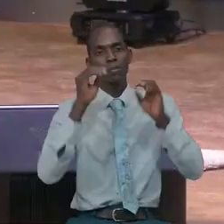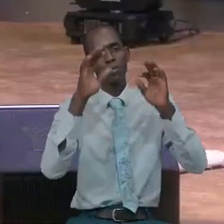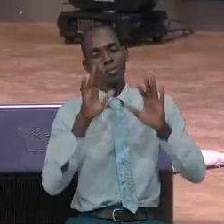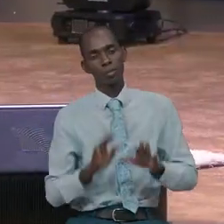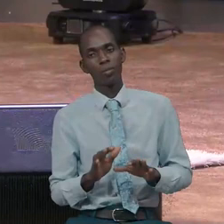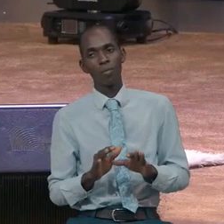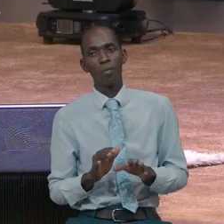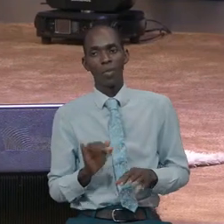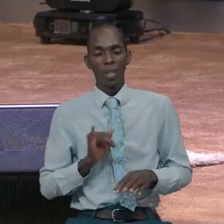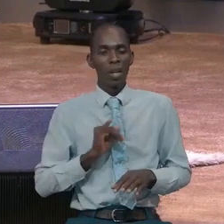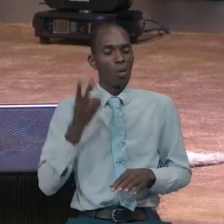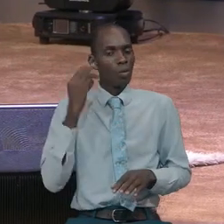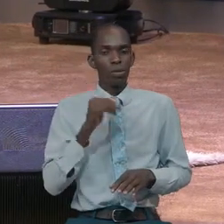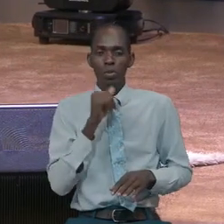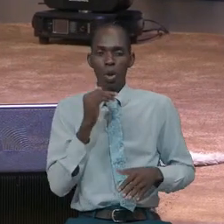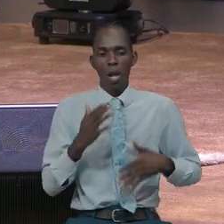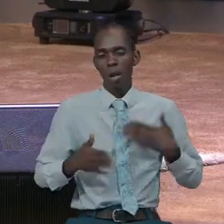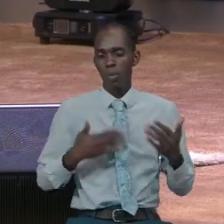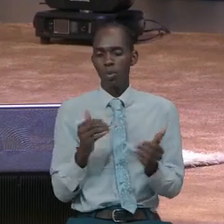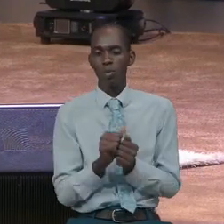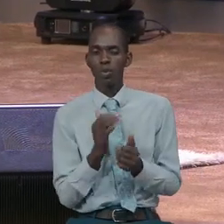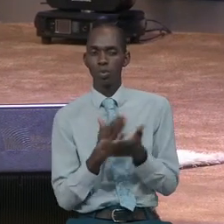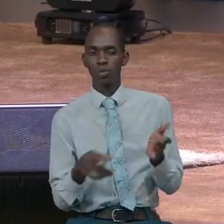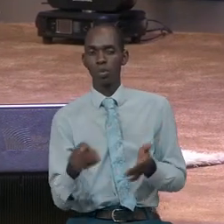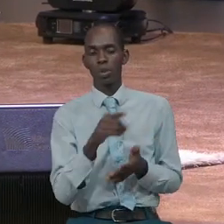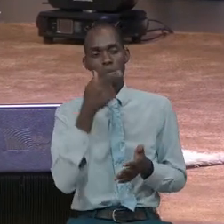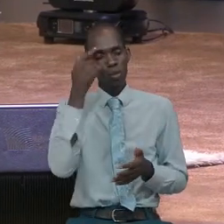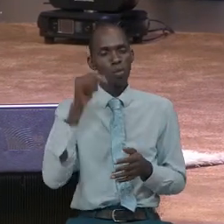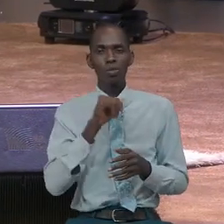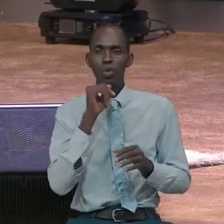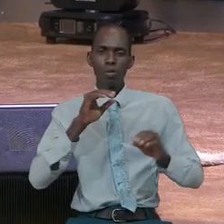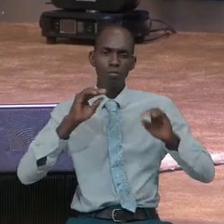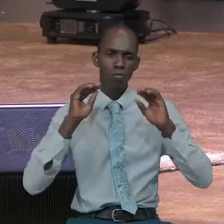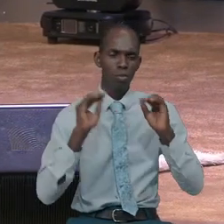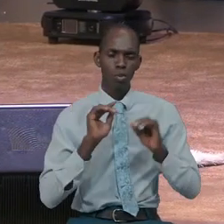wasn't happy with because they didn't teach thoroughly